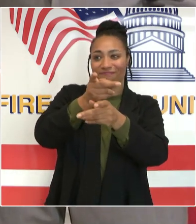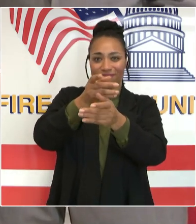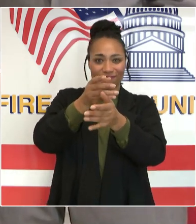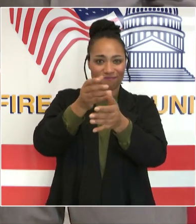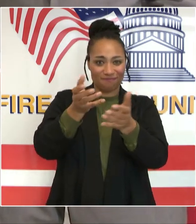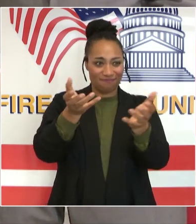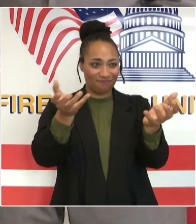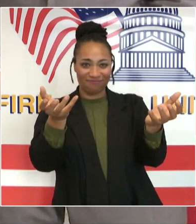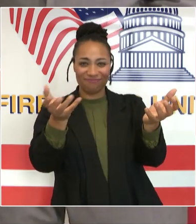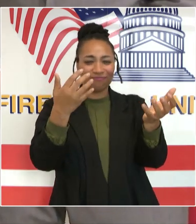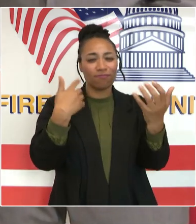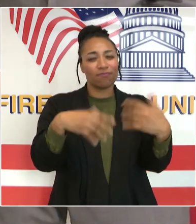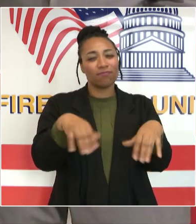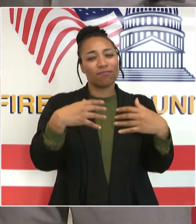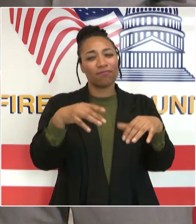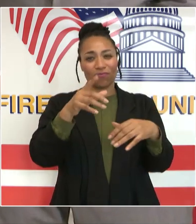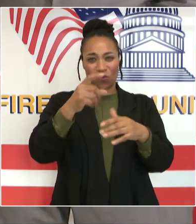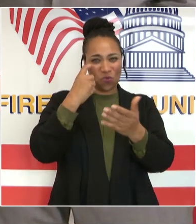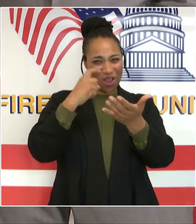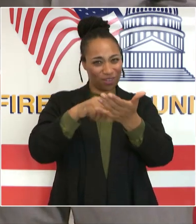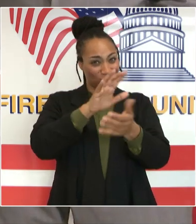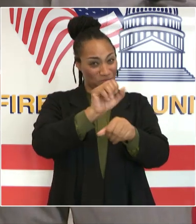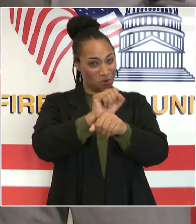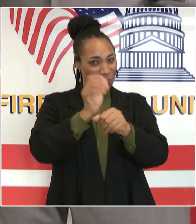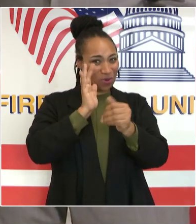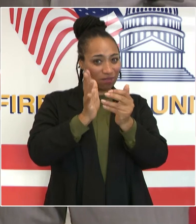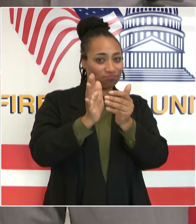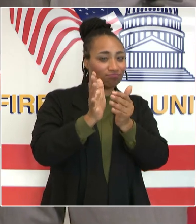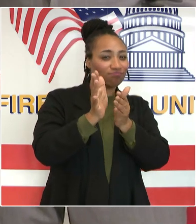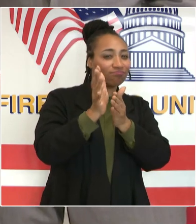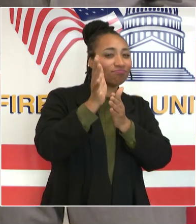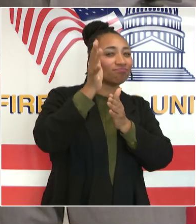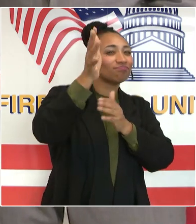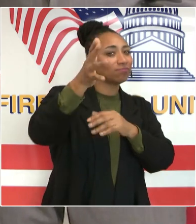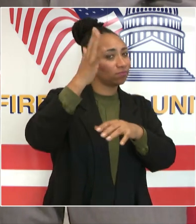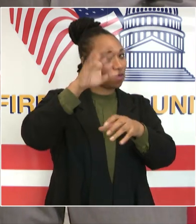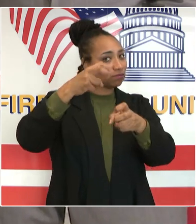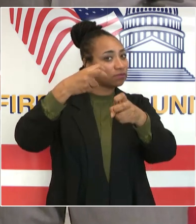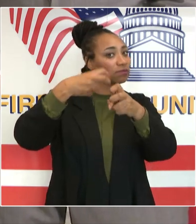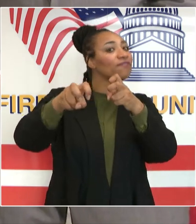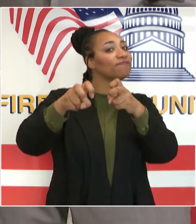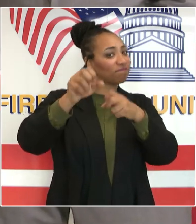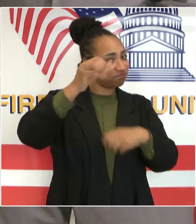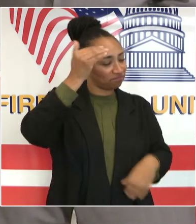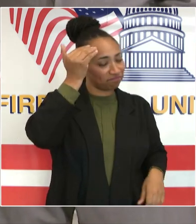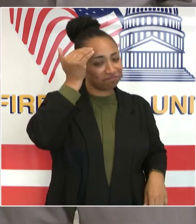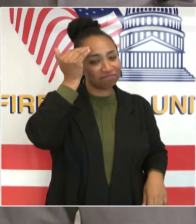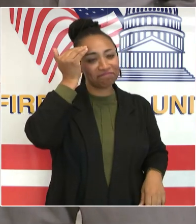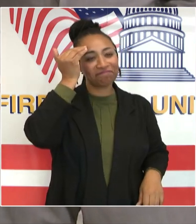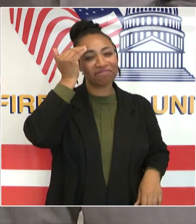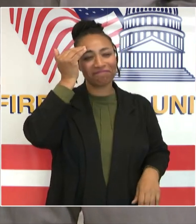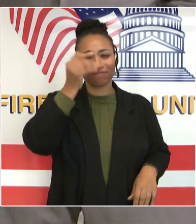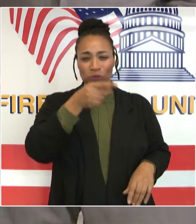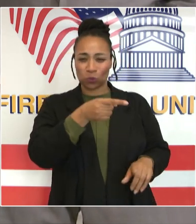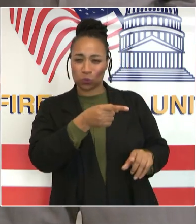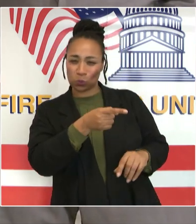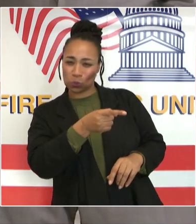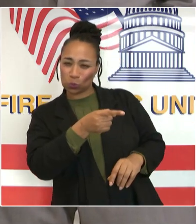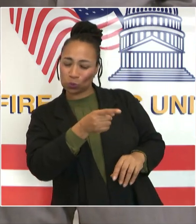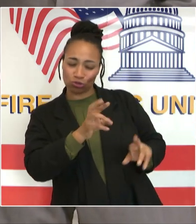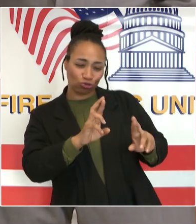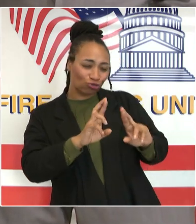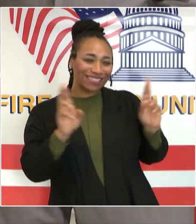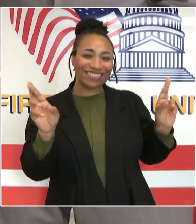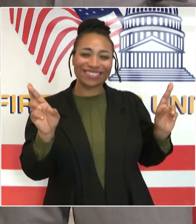the tough job it is to be a firefighter, EMT, and paramedic, that you're meeting people in their most